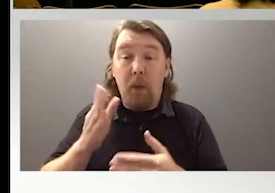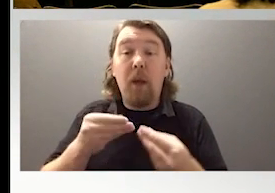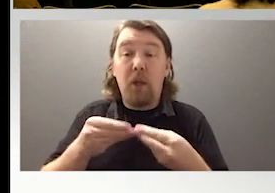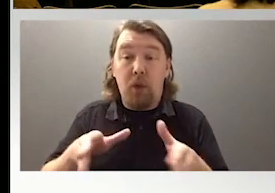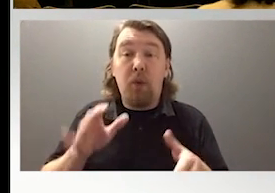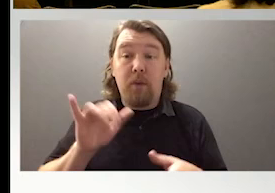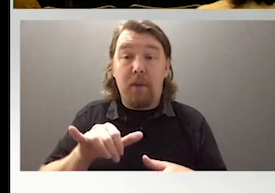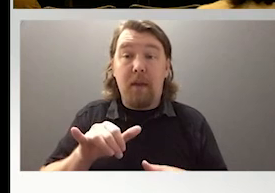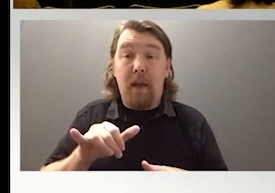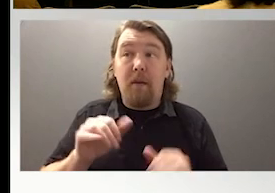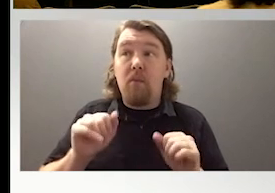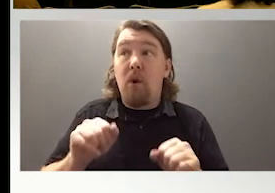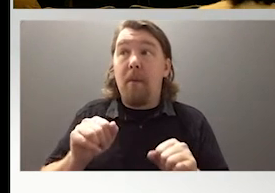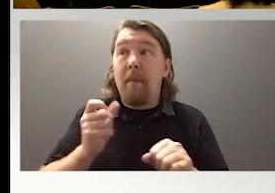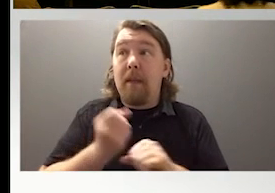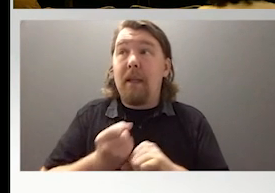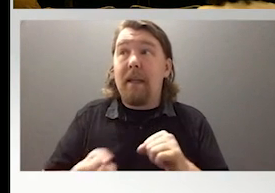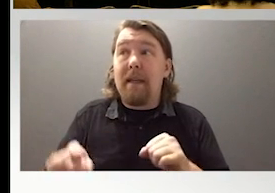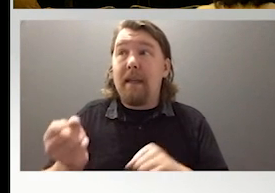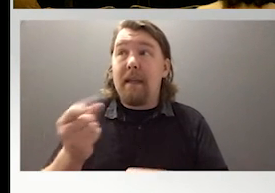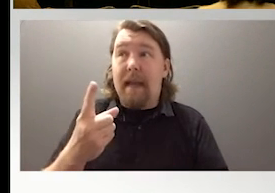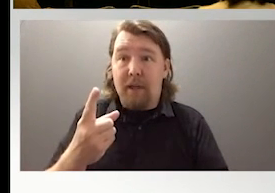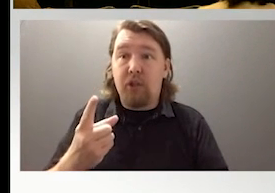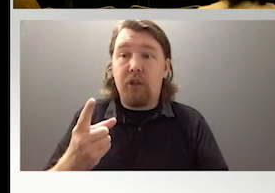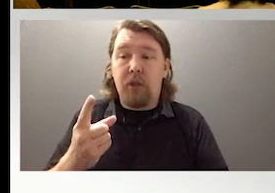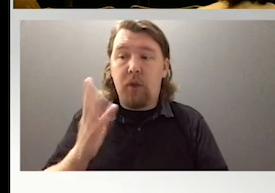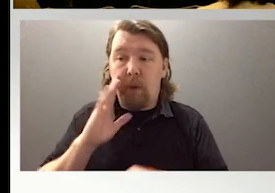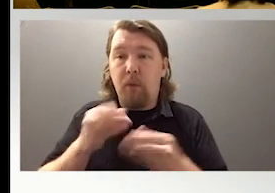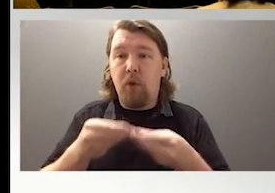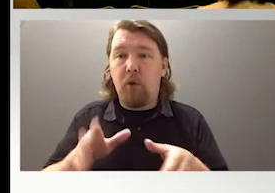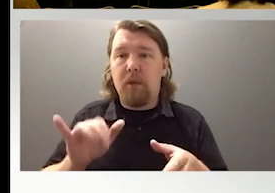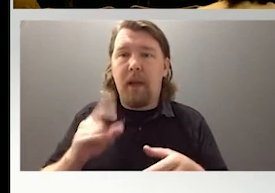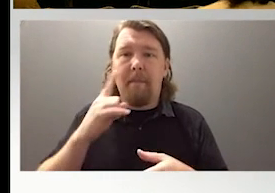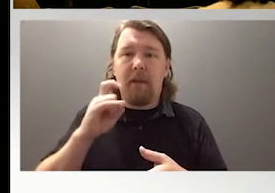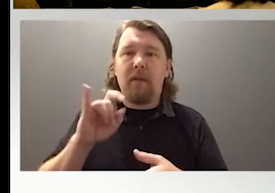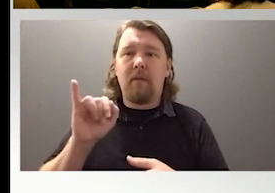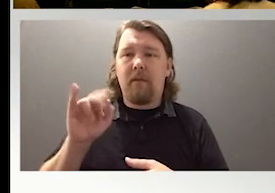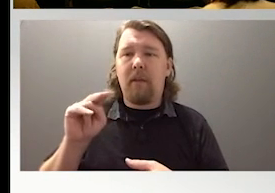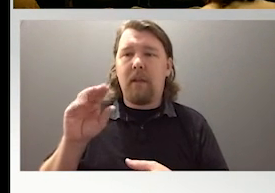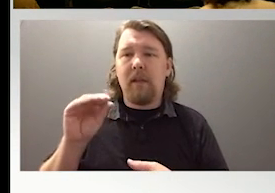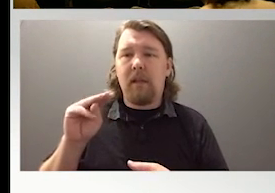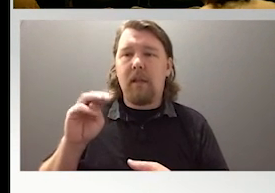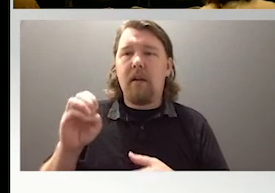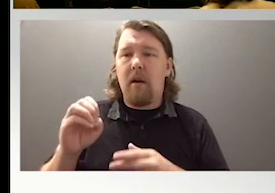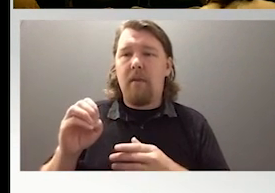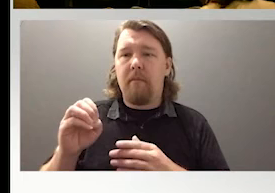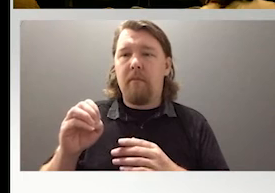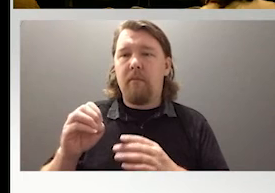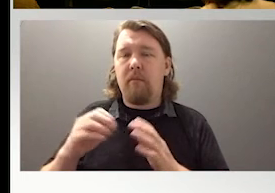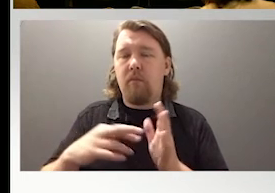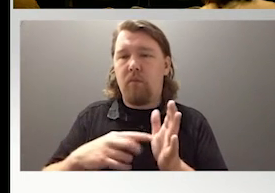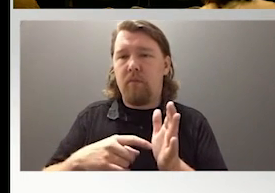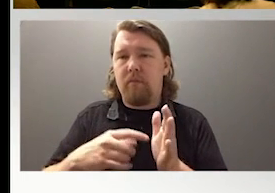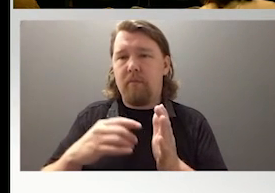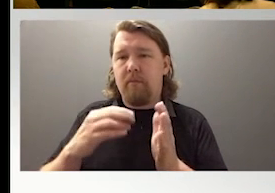that probably next year because of income guidelines. And at that point, we